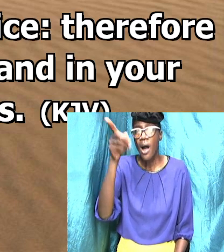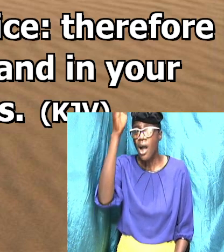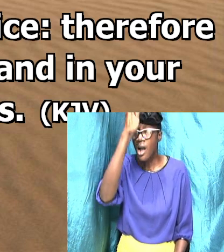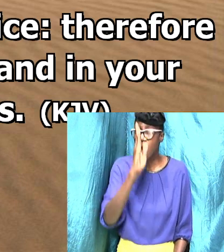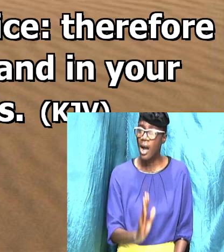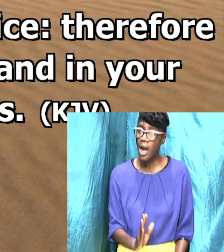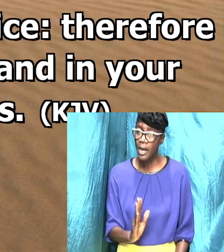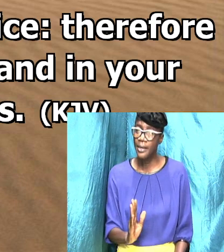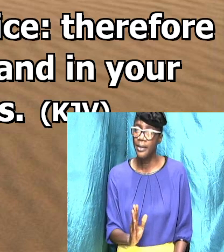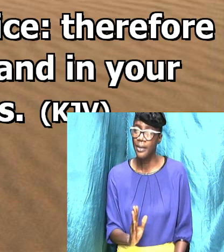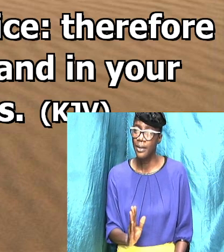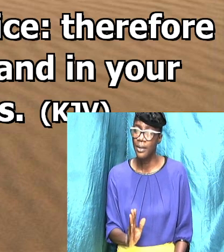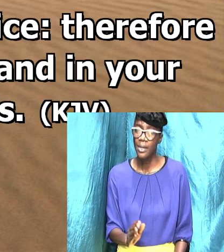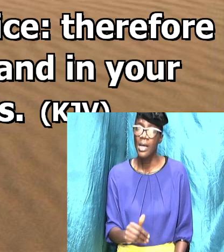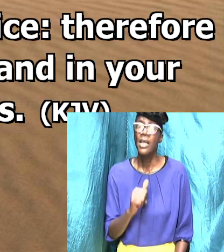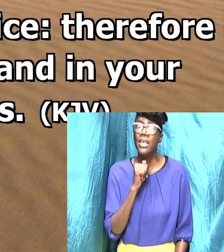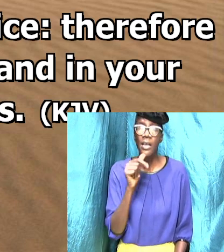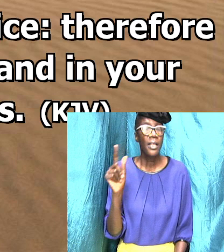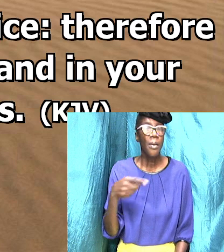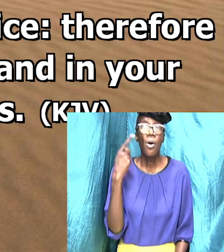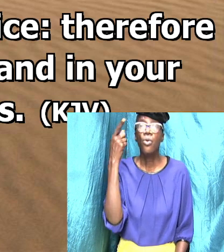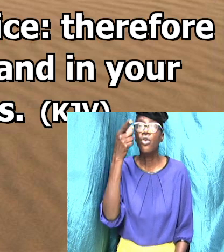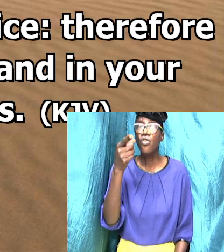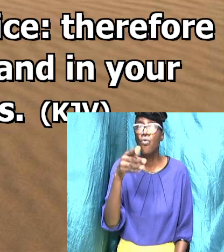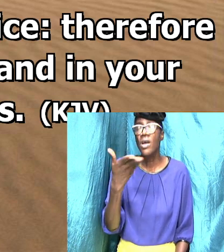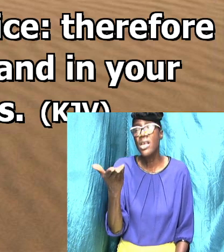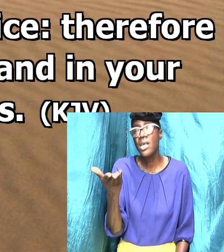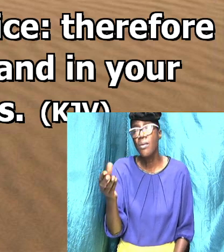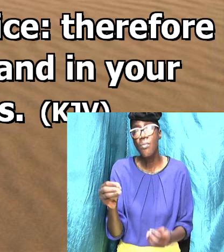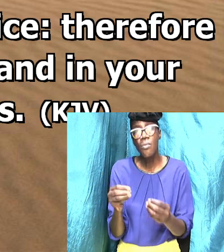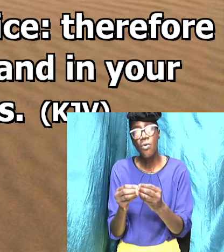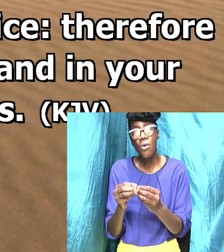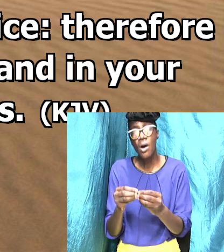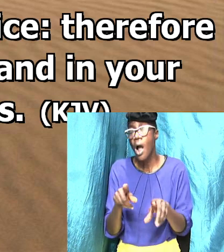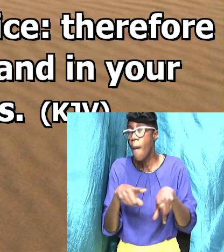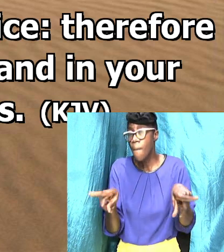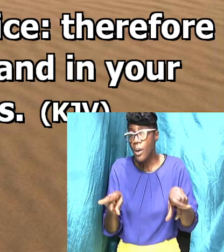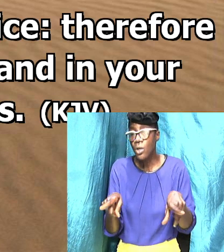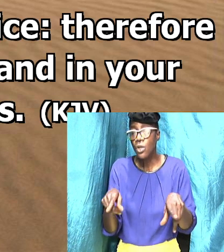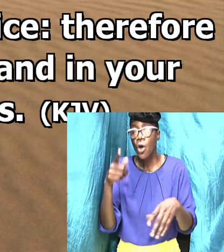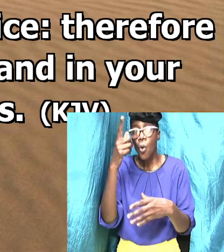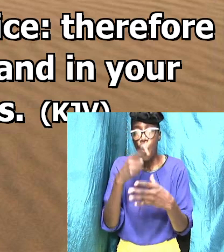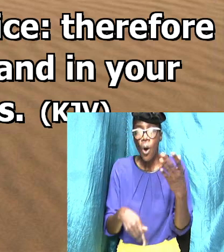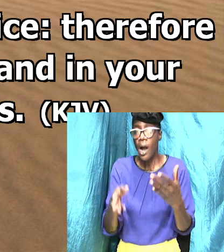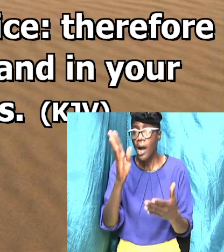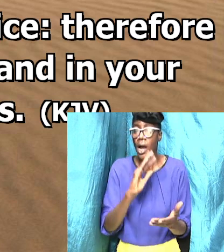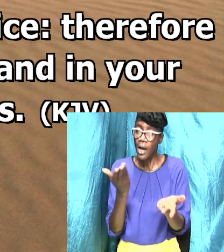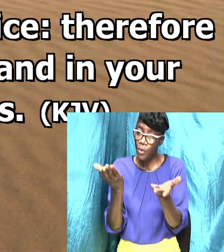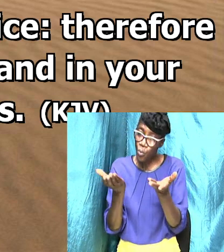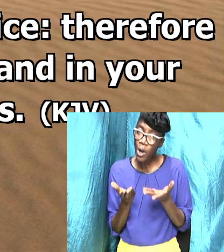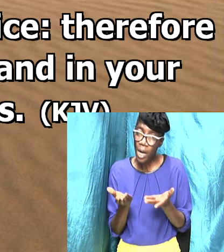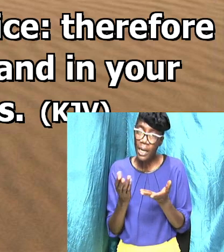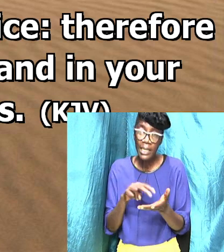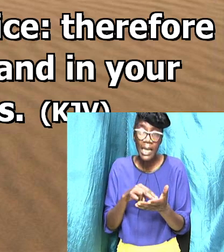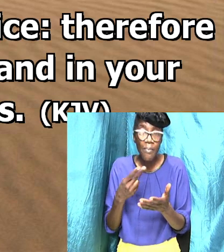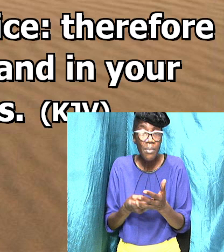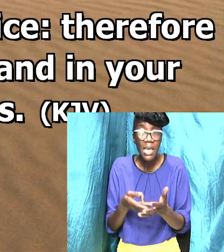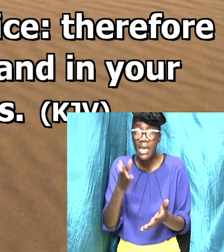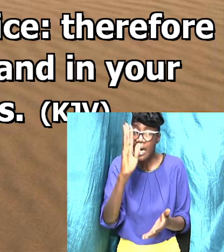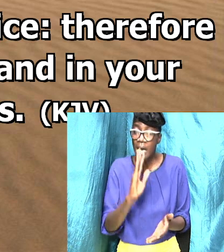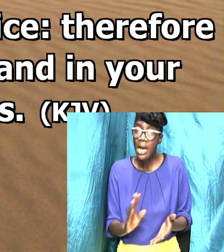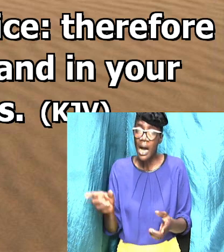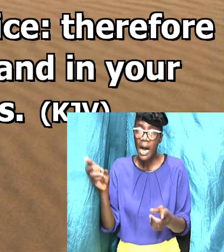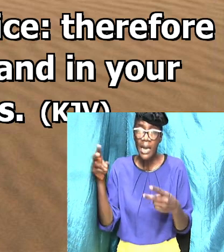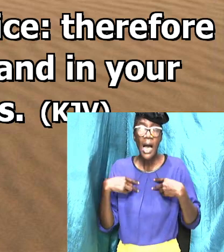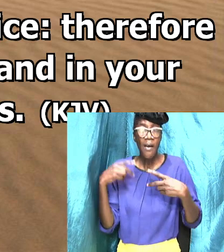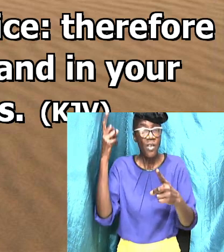So it can't be about you anymore. It must be about what God wants. This means that he has the right to tell us